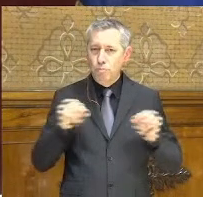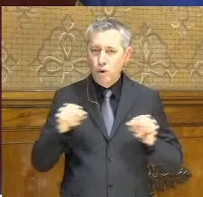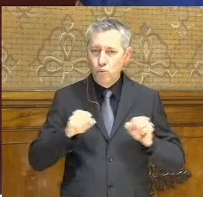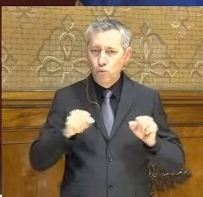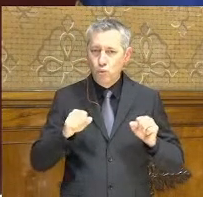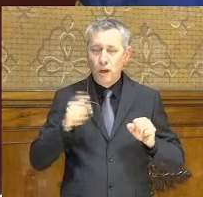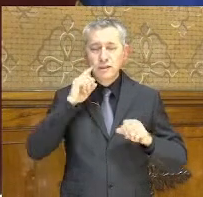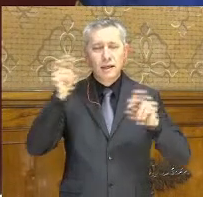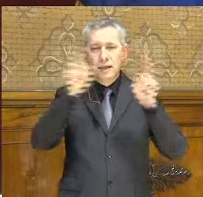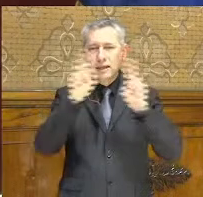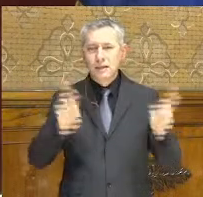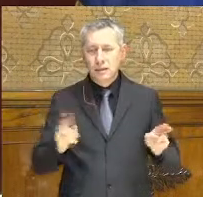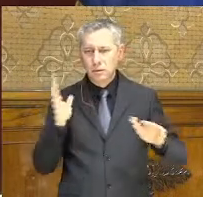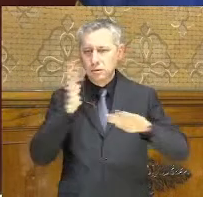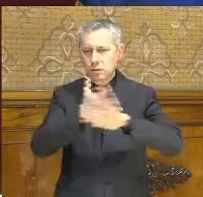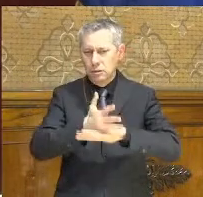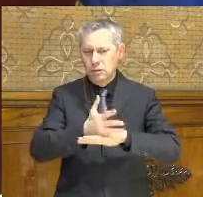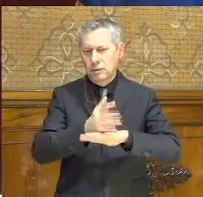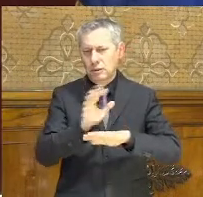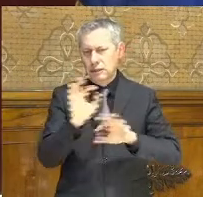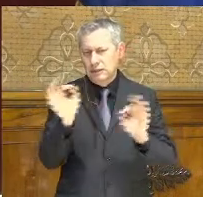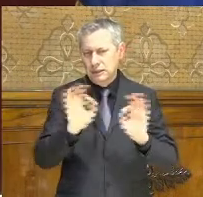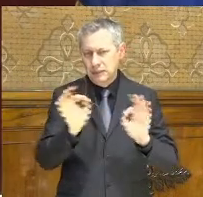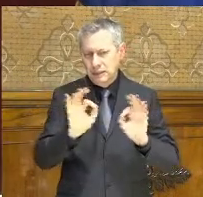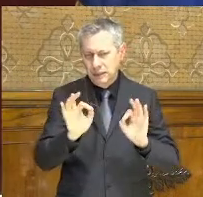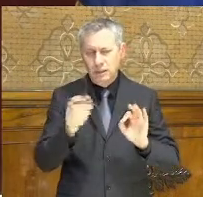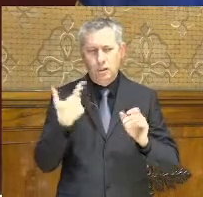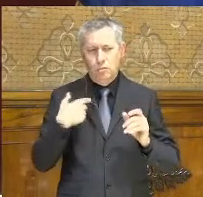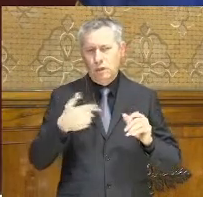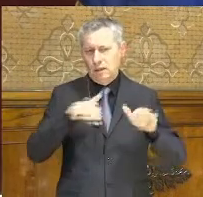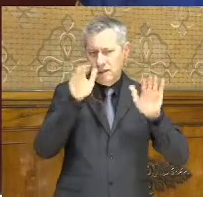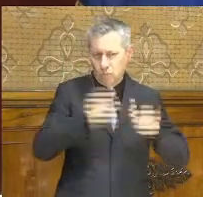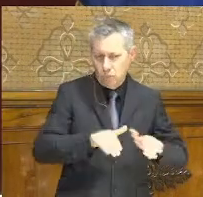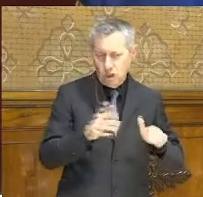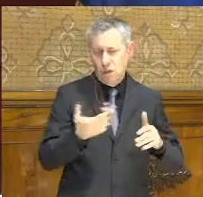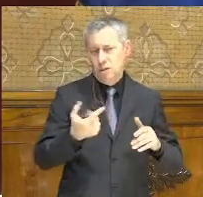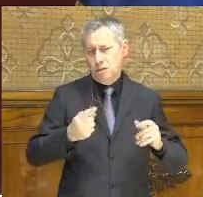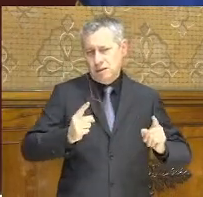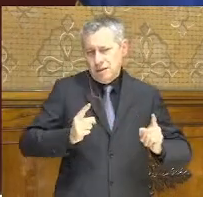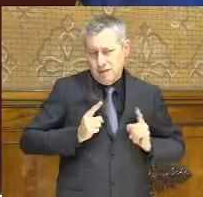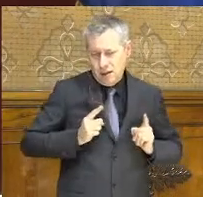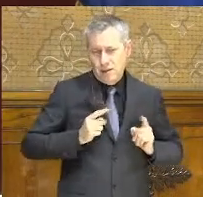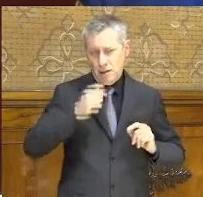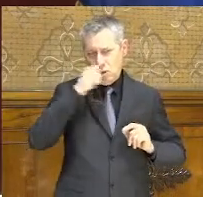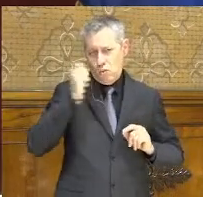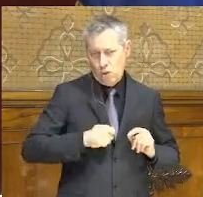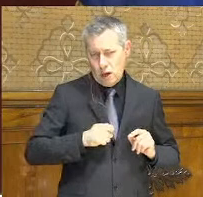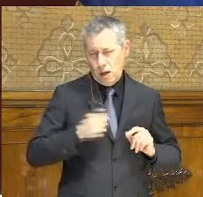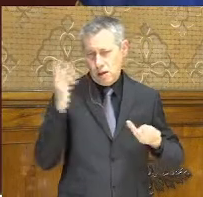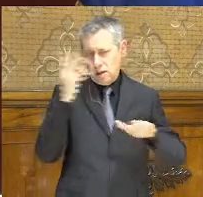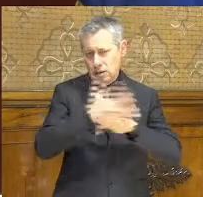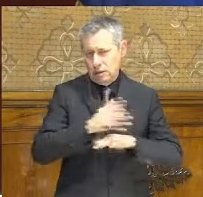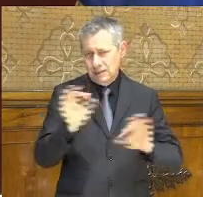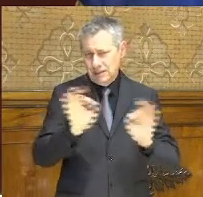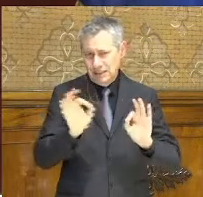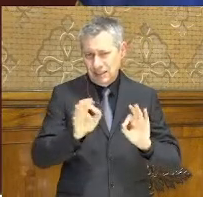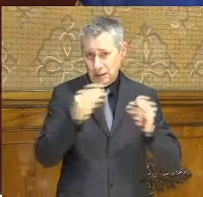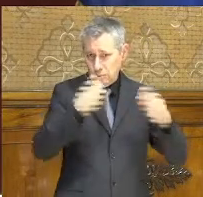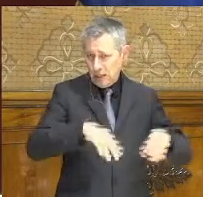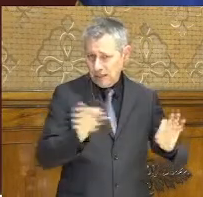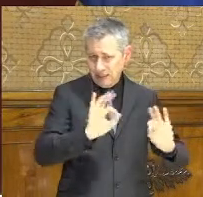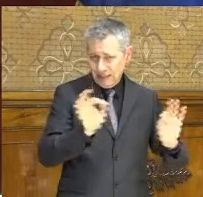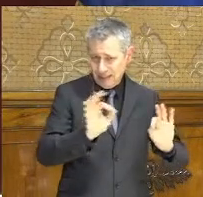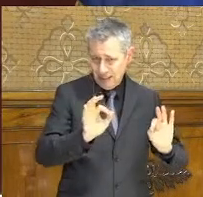community acts more vigorously in the defense of Ukrainian freedom, it might result in total loss or